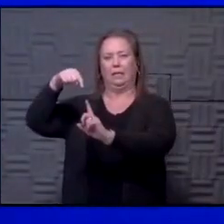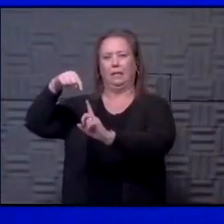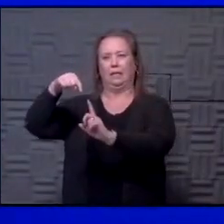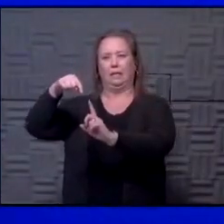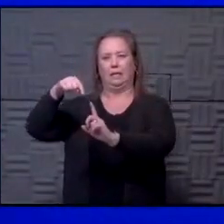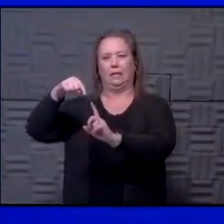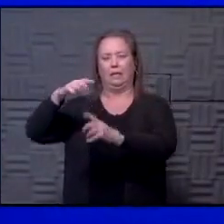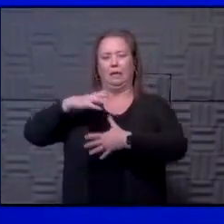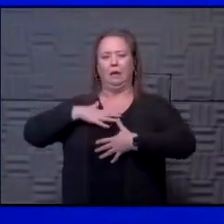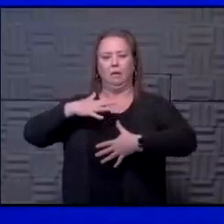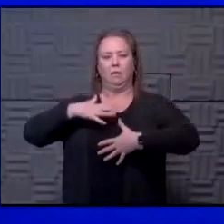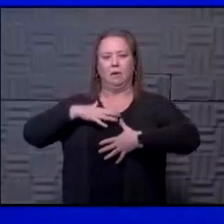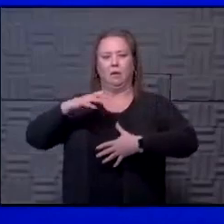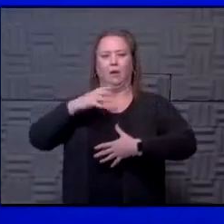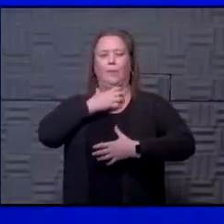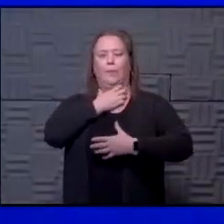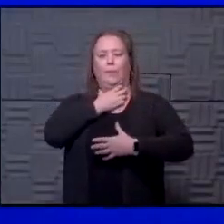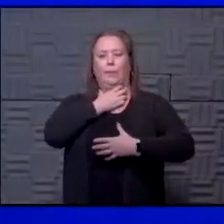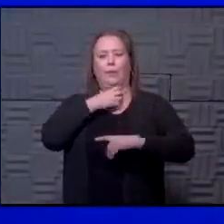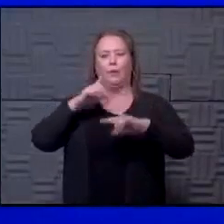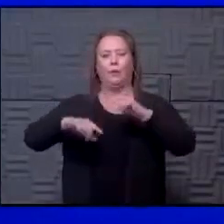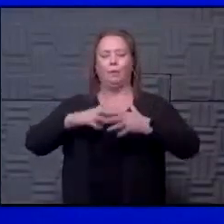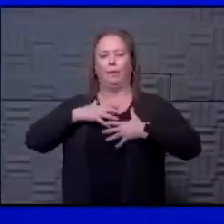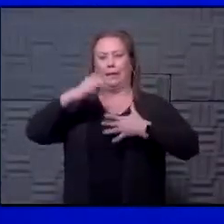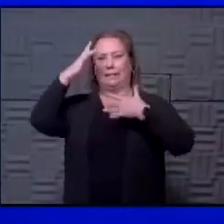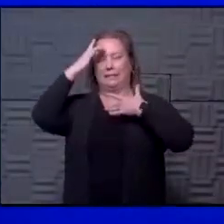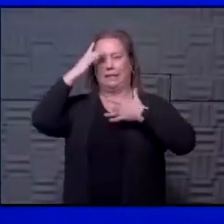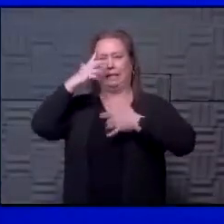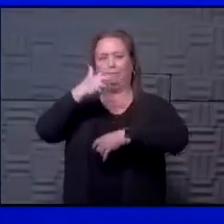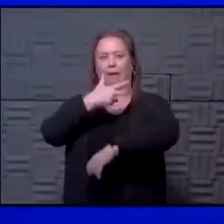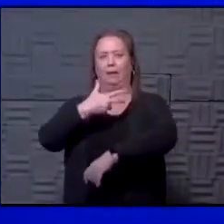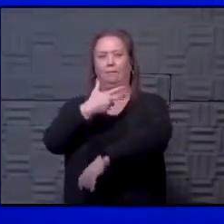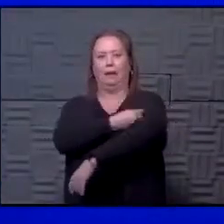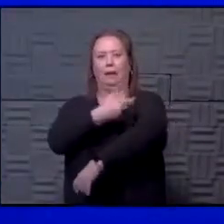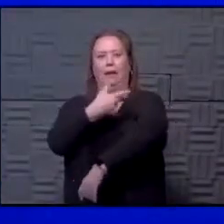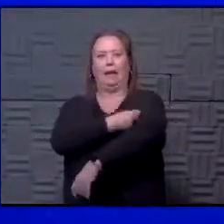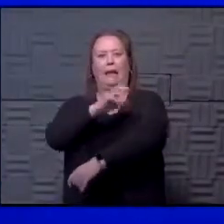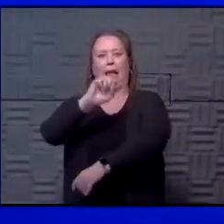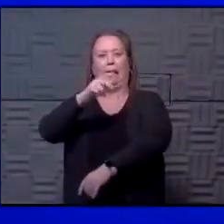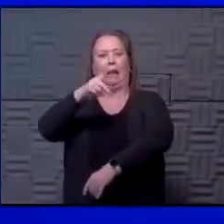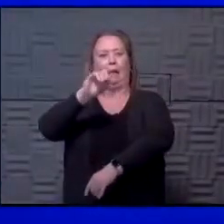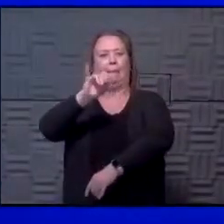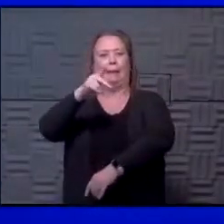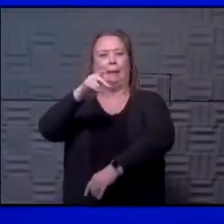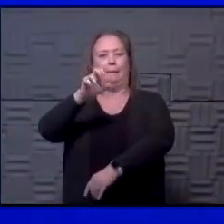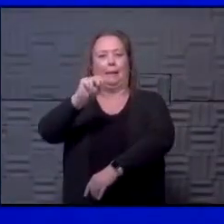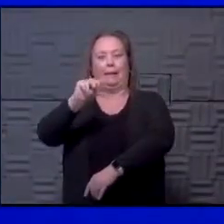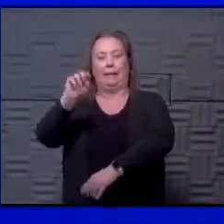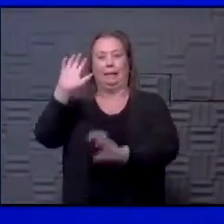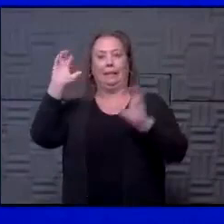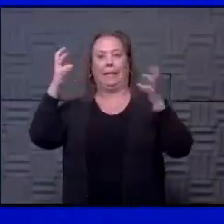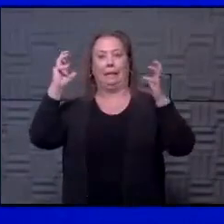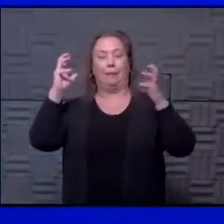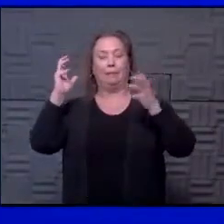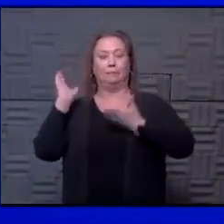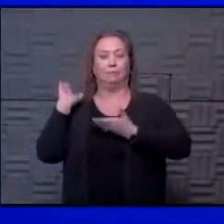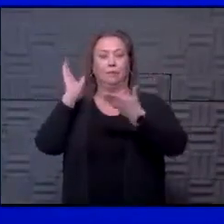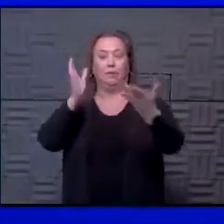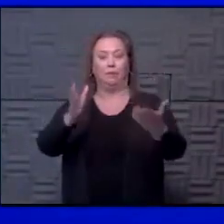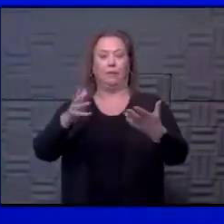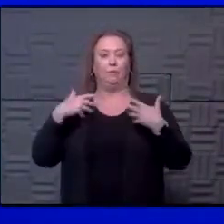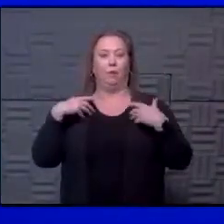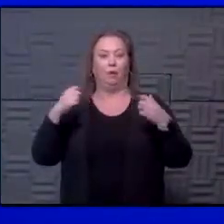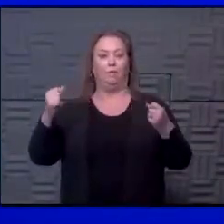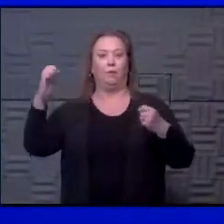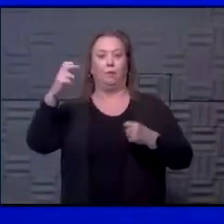gotten anaphylaxis and getting pretty sick. They had to have a couple of epi shots. After that, by the time EMS came there to take him to the hospital, they'd fully